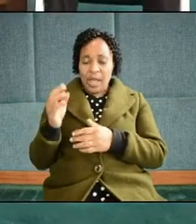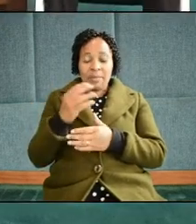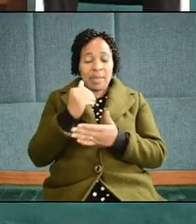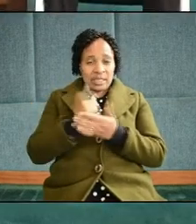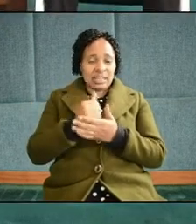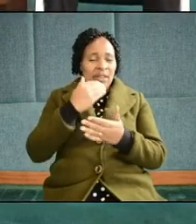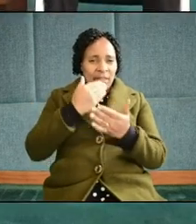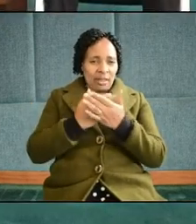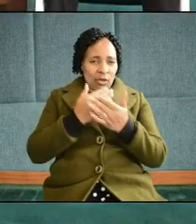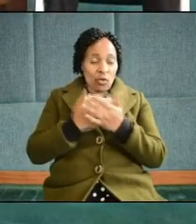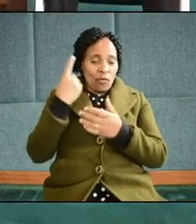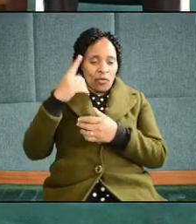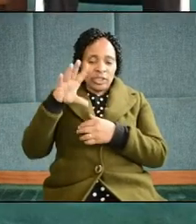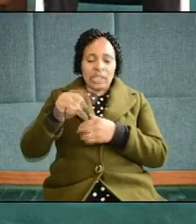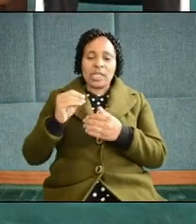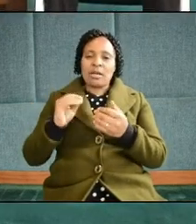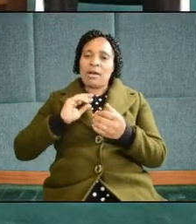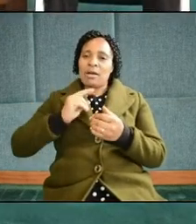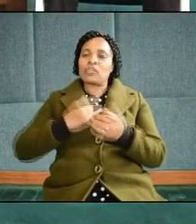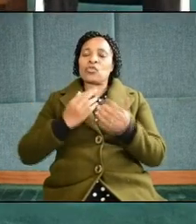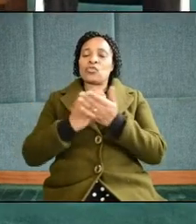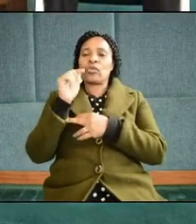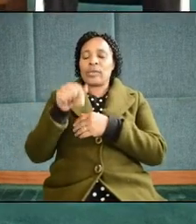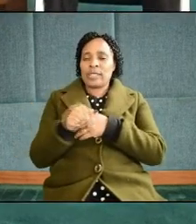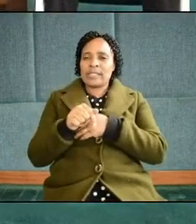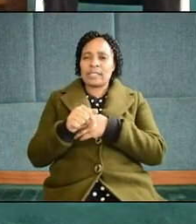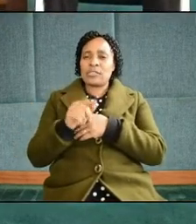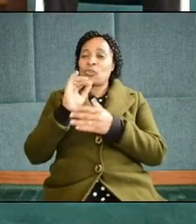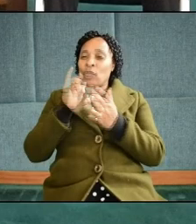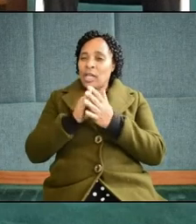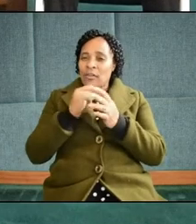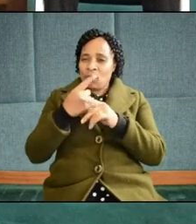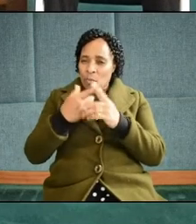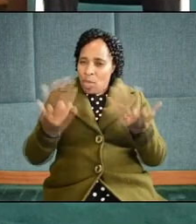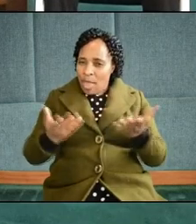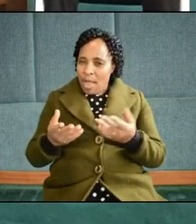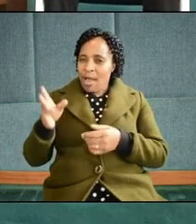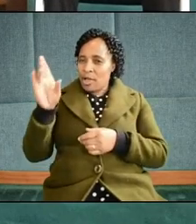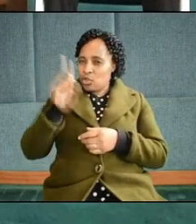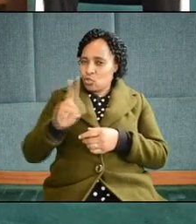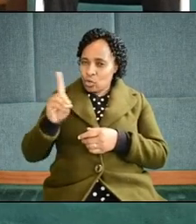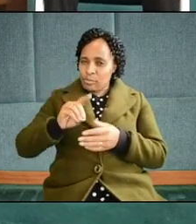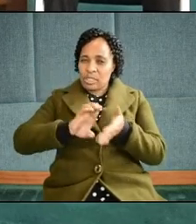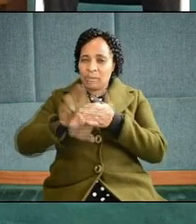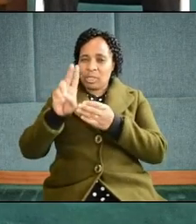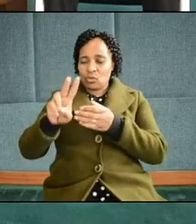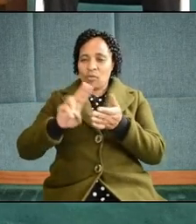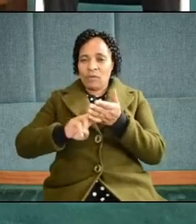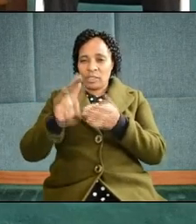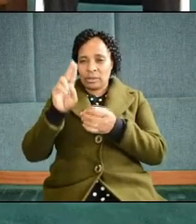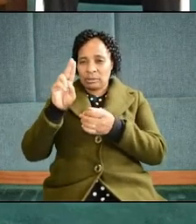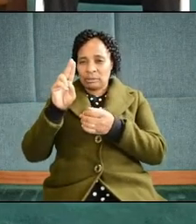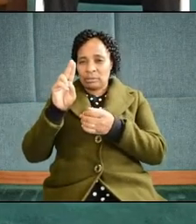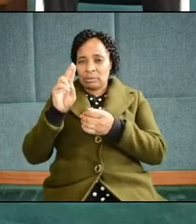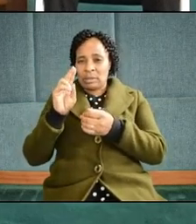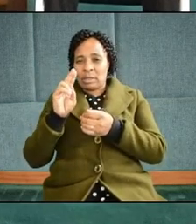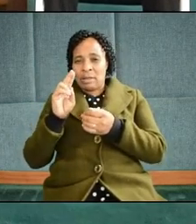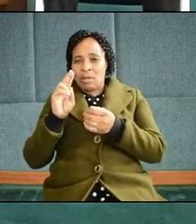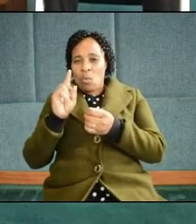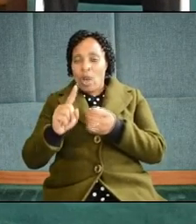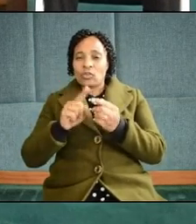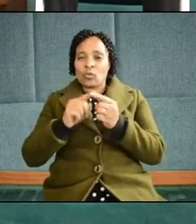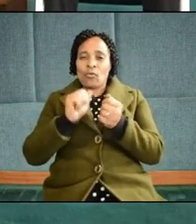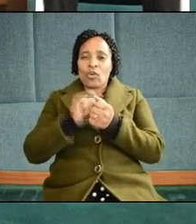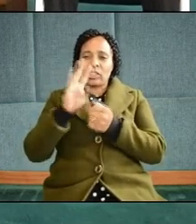Amen. Thank you, Ashley, for taking us through that. So that was from Deuteronomy chapter 2, verse 1 to 14. However, I'd encourage